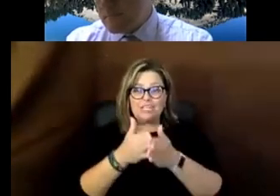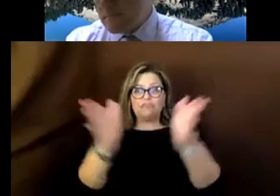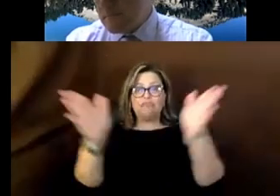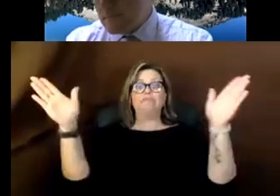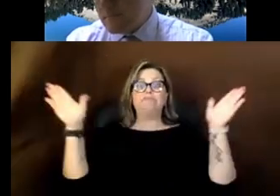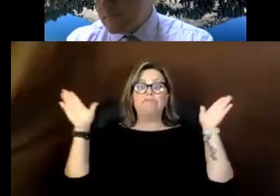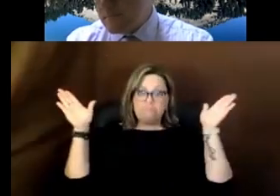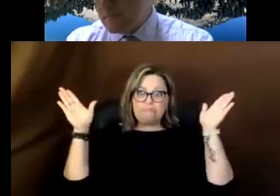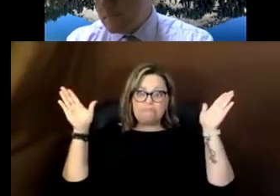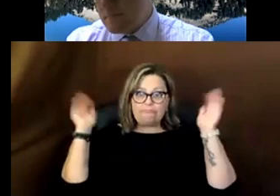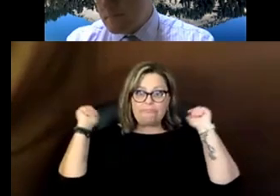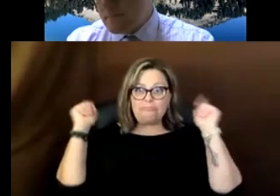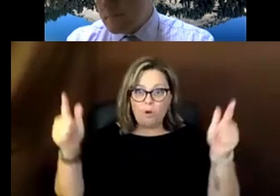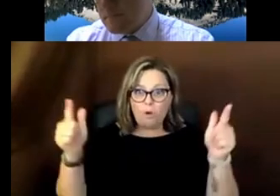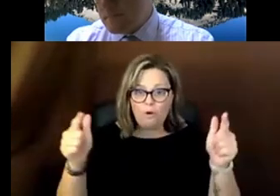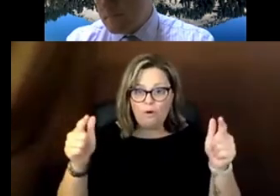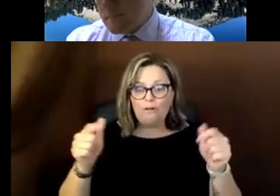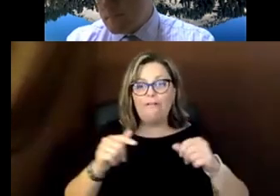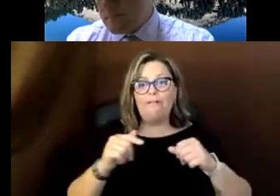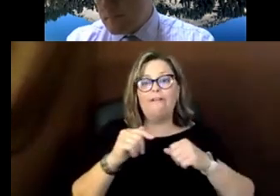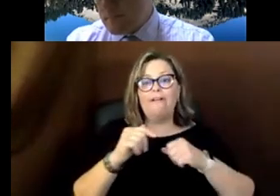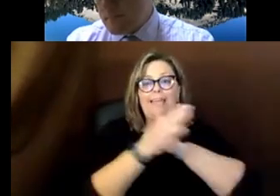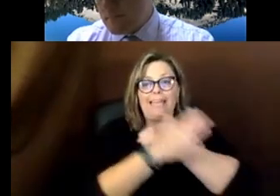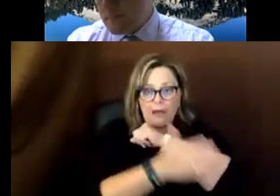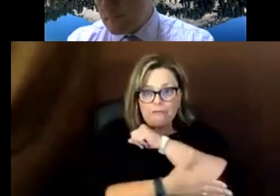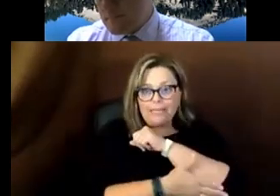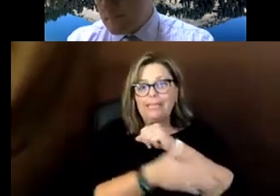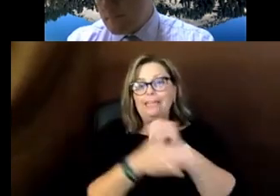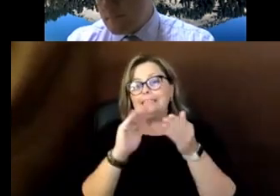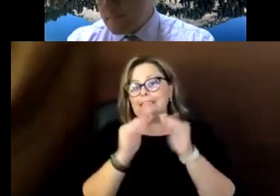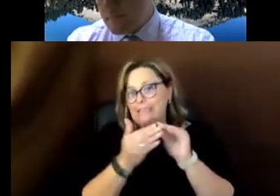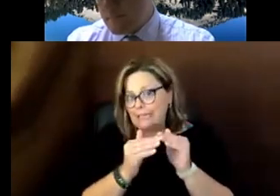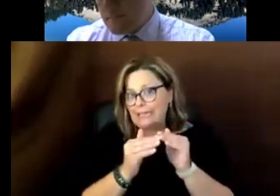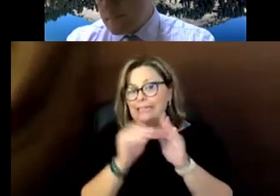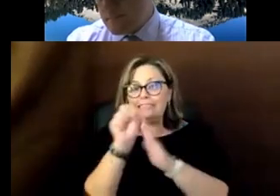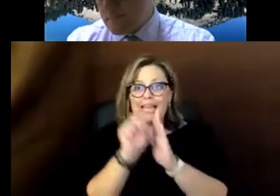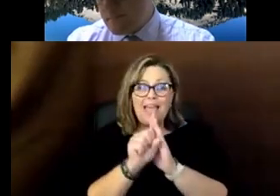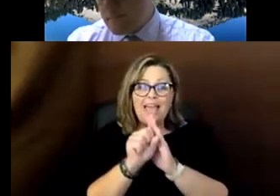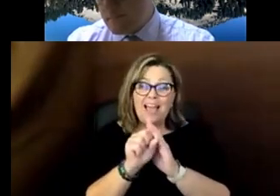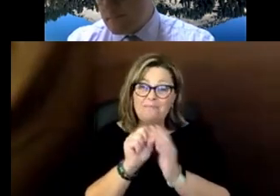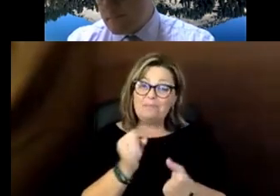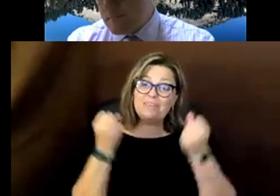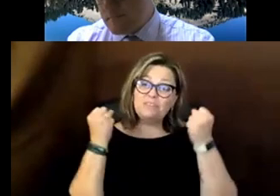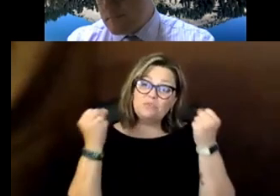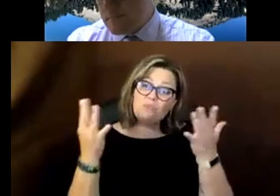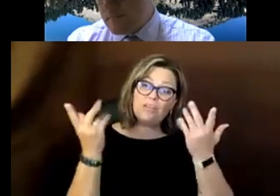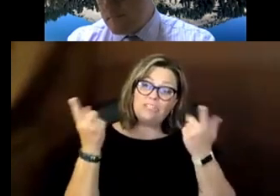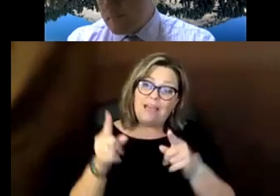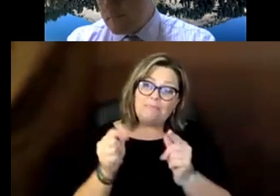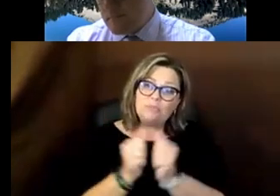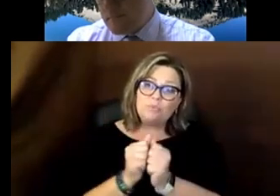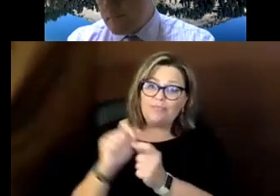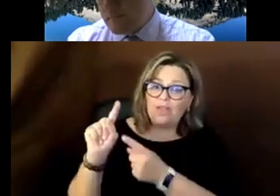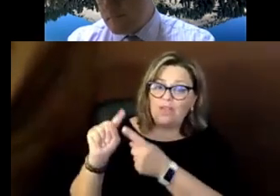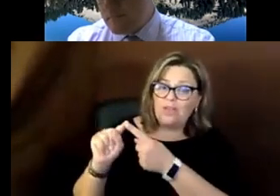on the city level, is that I think a lot of it has to do with zoning and code changes, in that we need